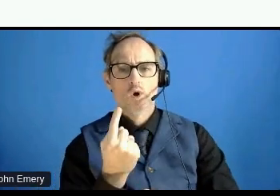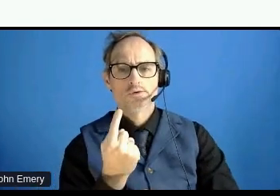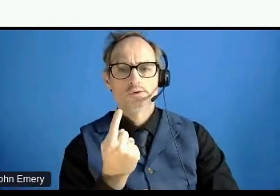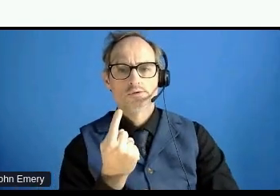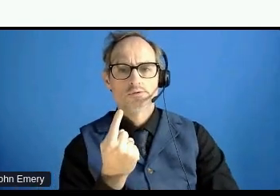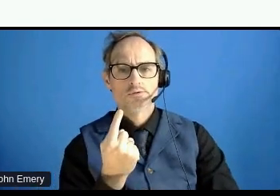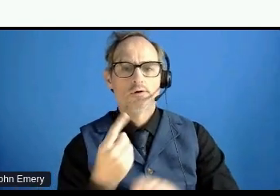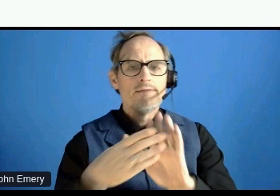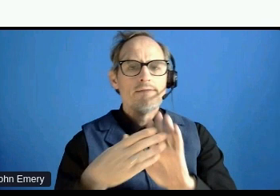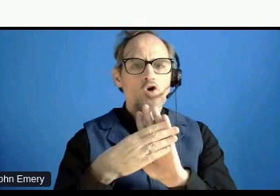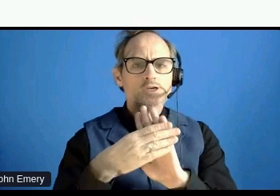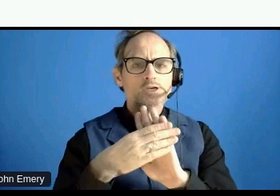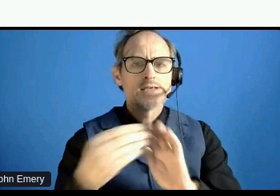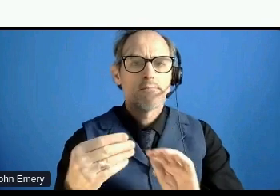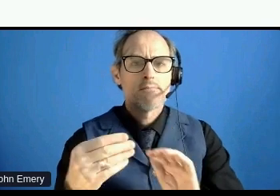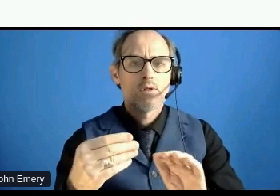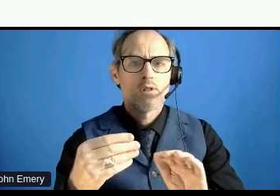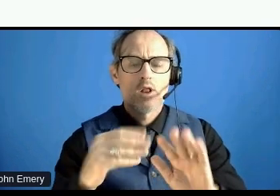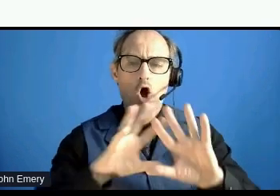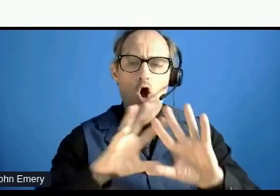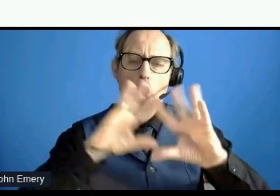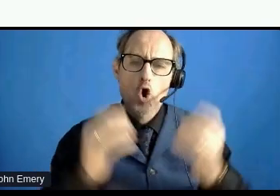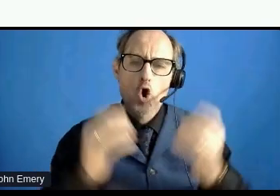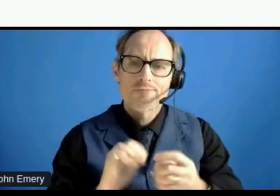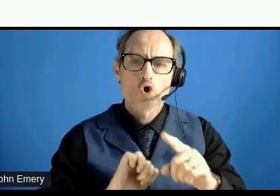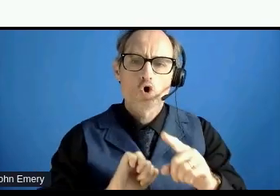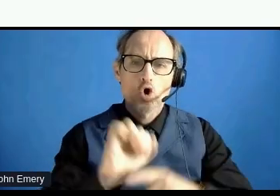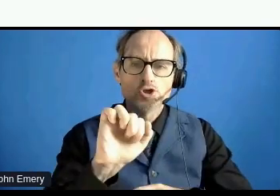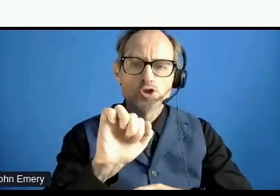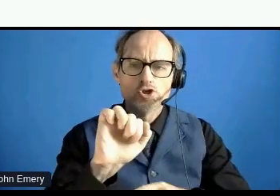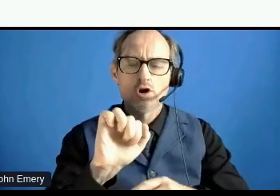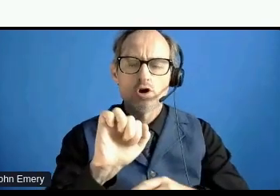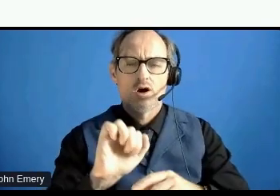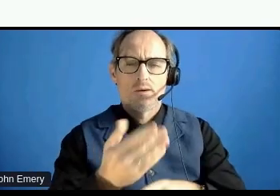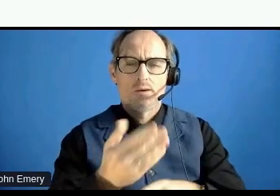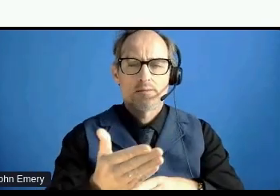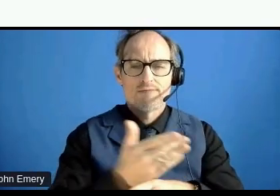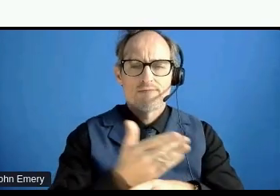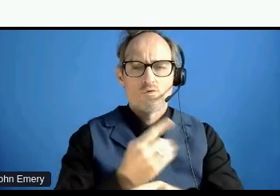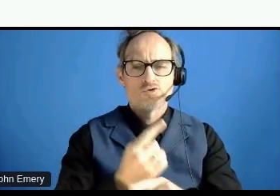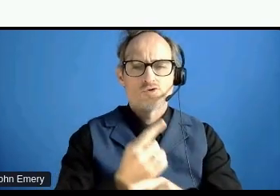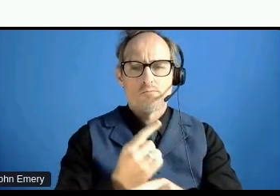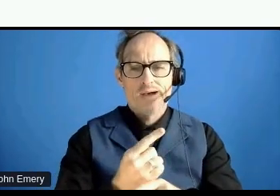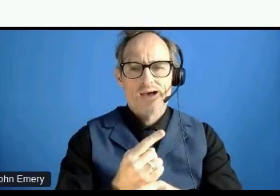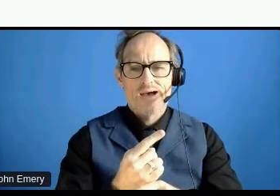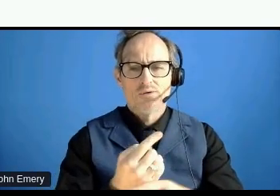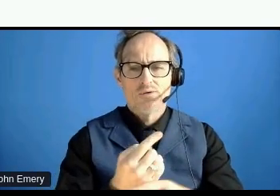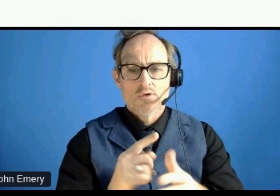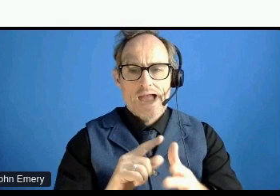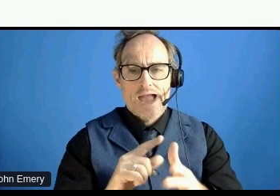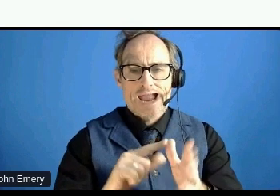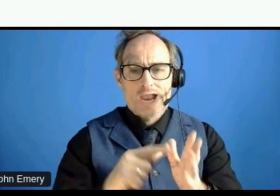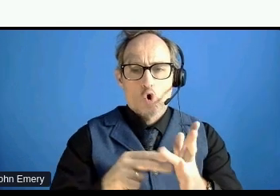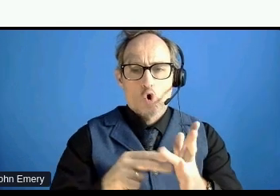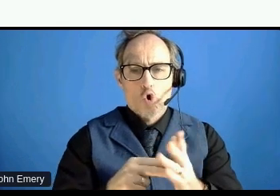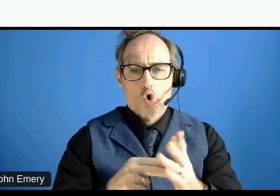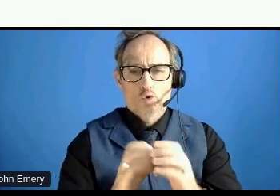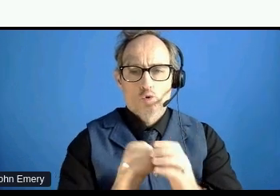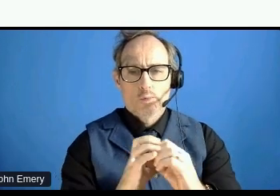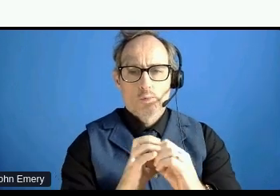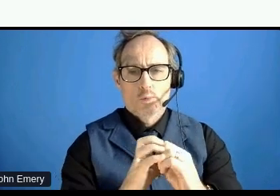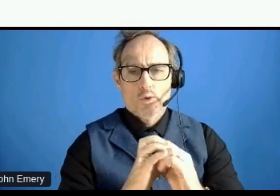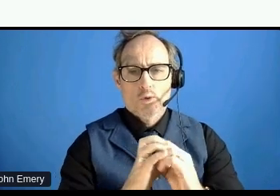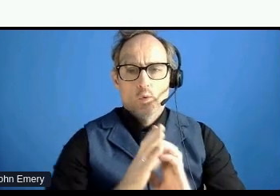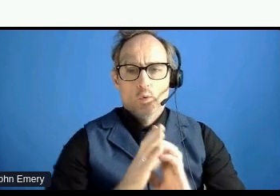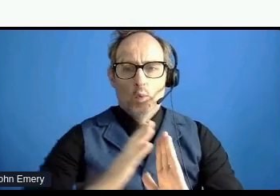this slide, we have a grid, levels 1 to 4, showing the growth from acorn through to seedling, to sapling, and then oak tree. So at acorn